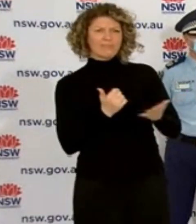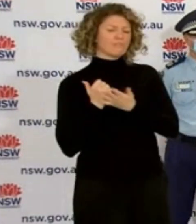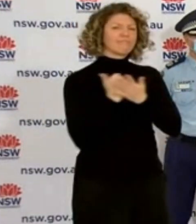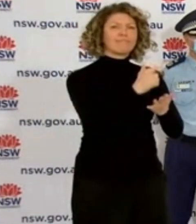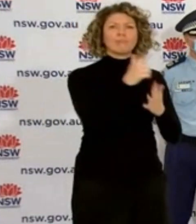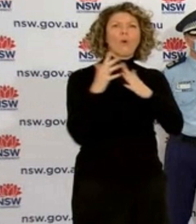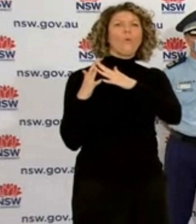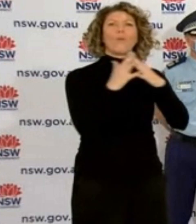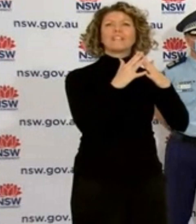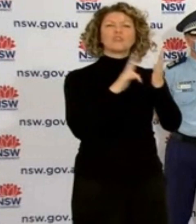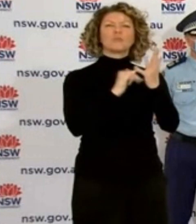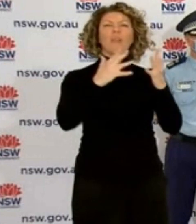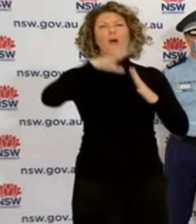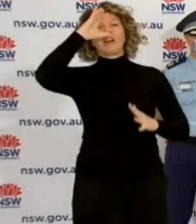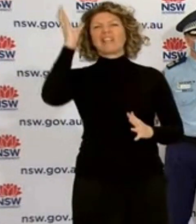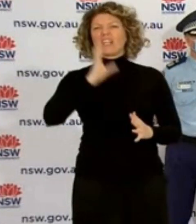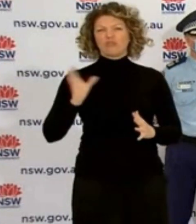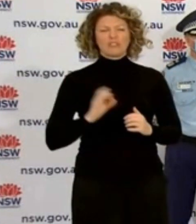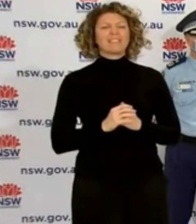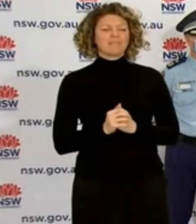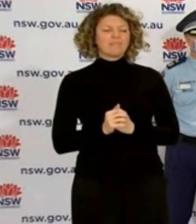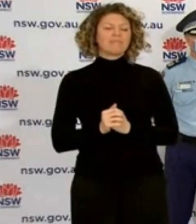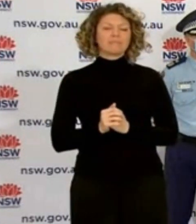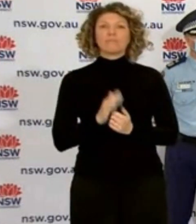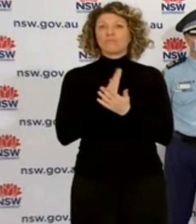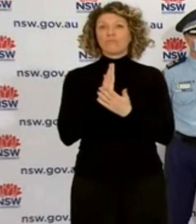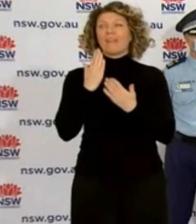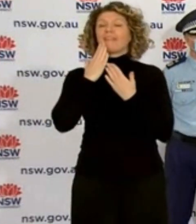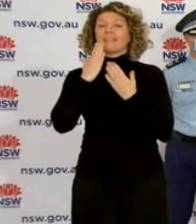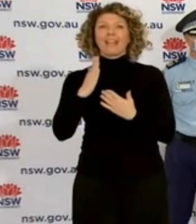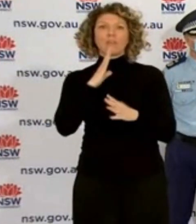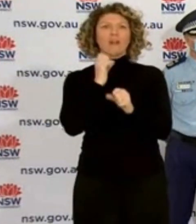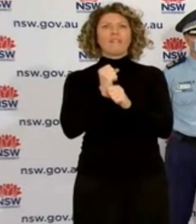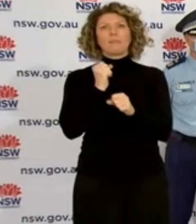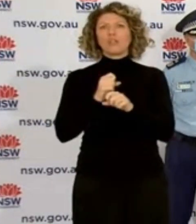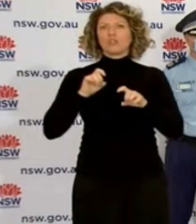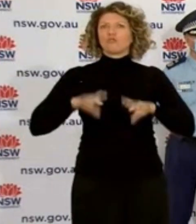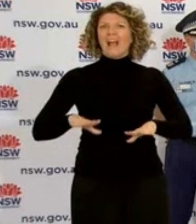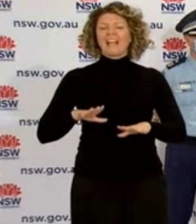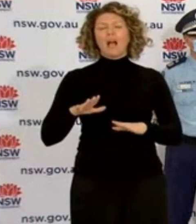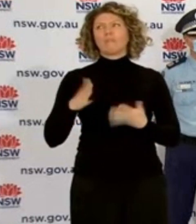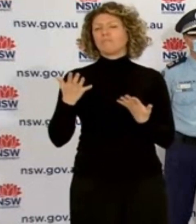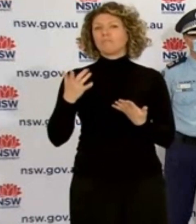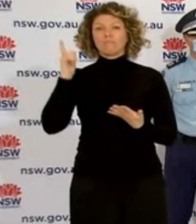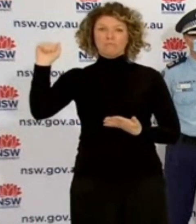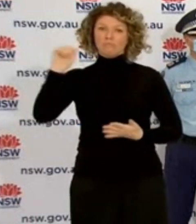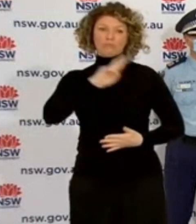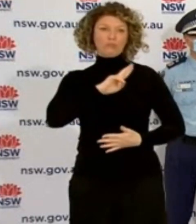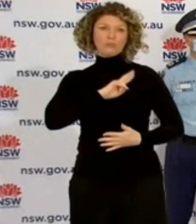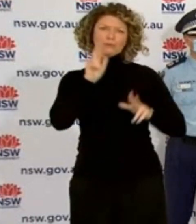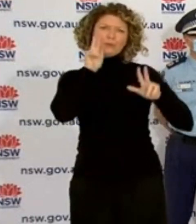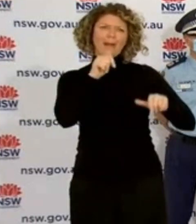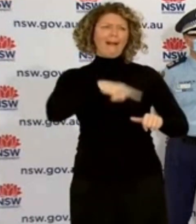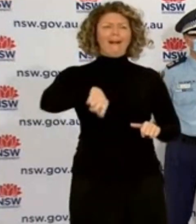like to acknowledge the assistance of the Commonwealth. The Commonwealth obviously has a key role to play in protecting remote